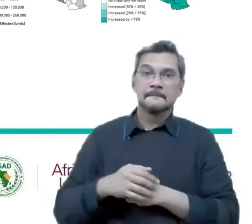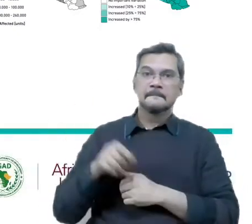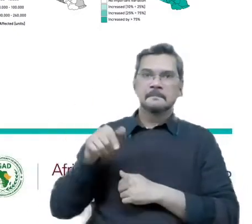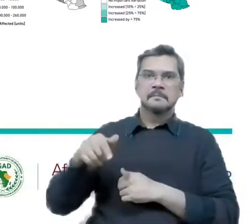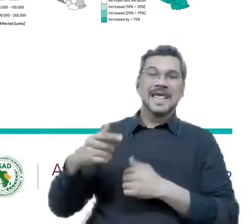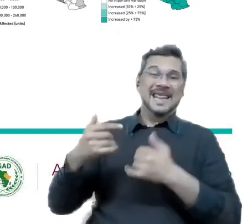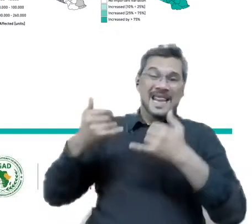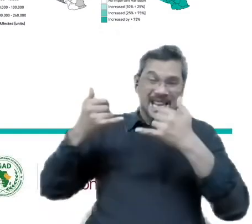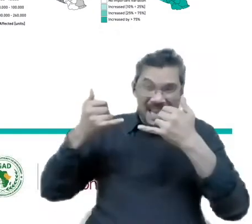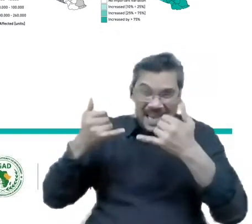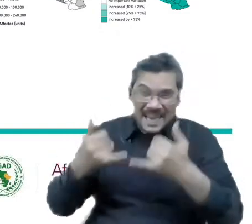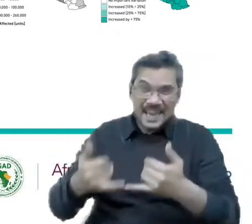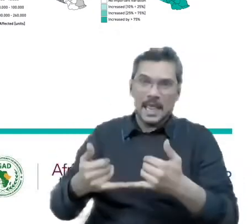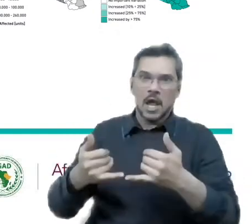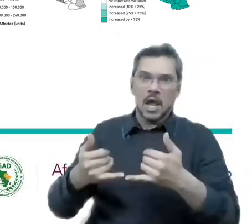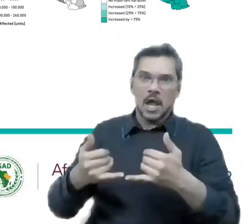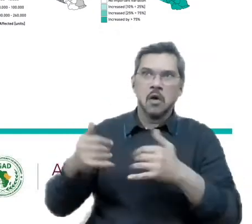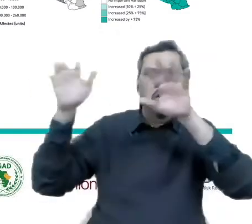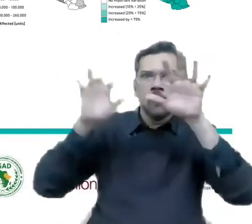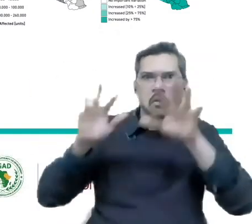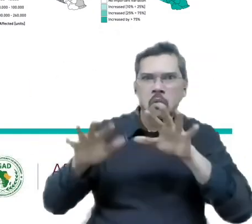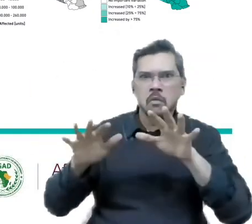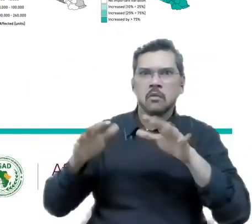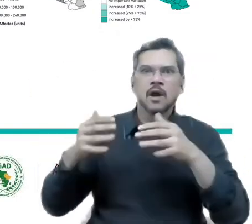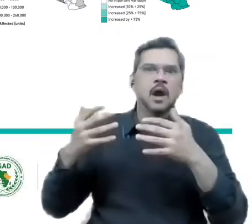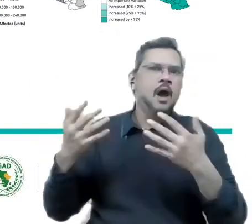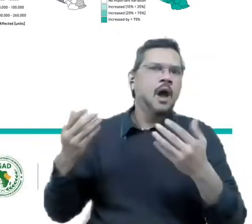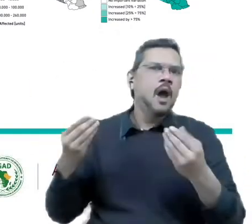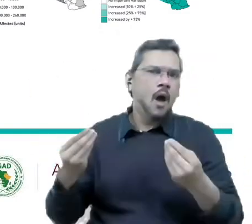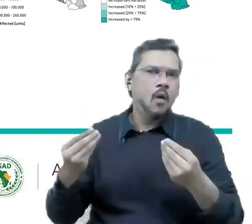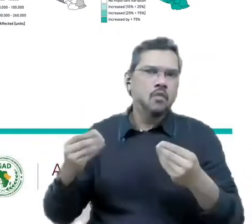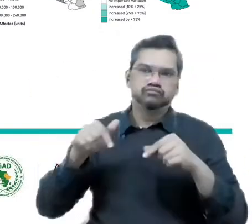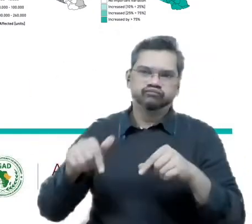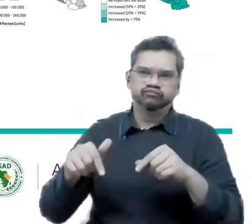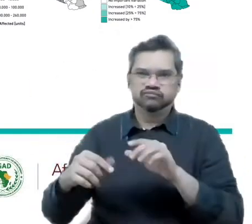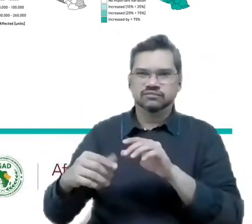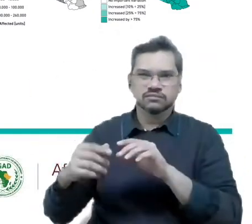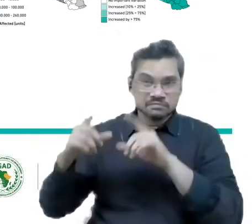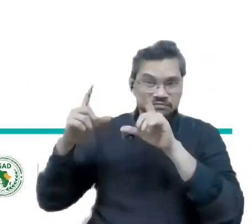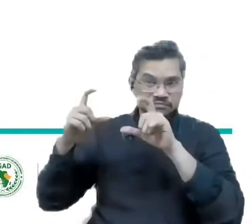what that means in the future climate. So that is very important. Maybe next slide.